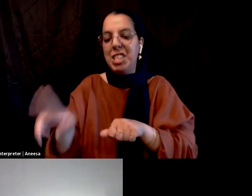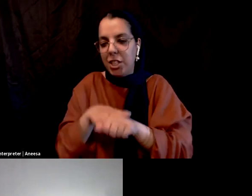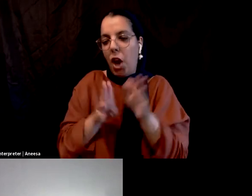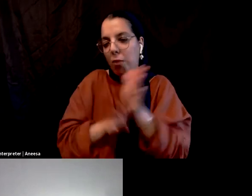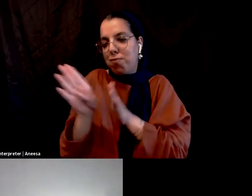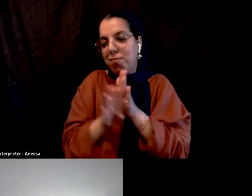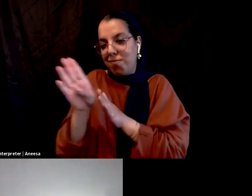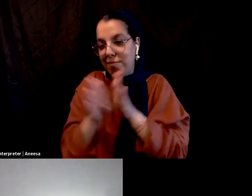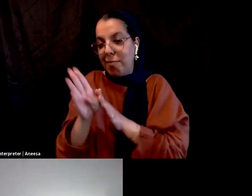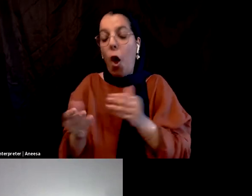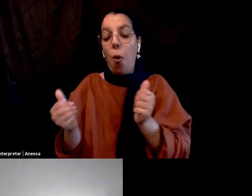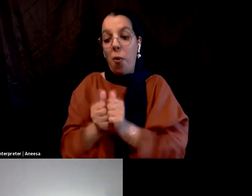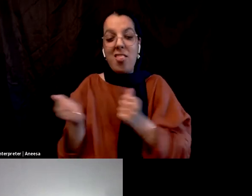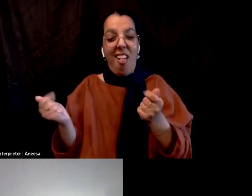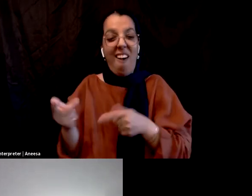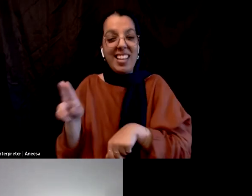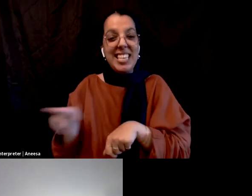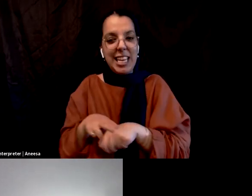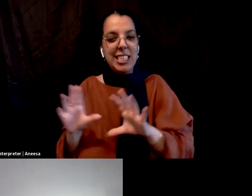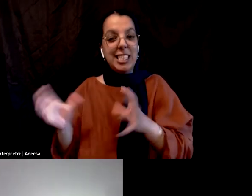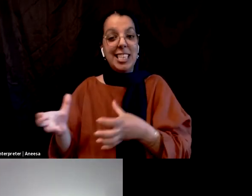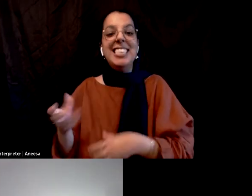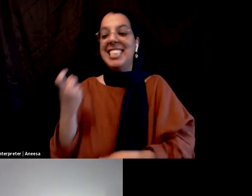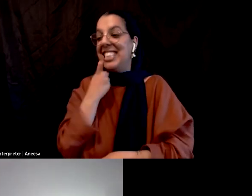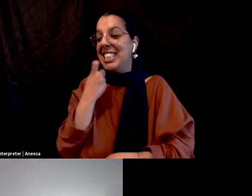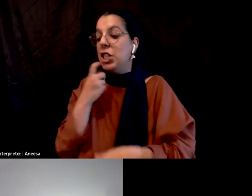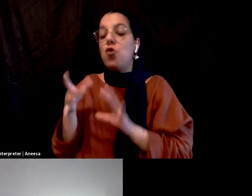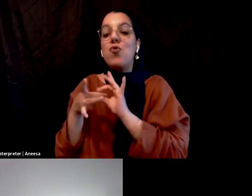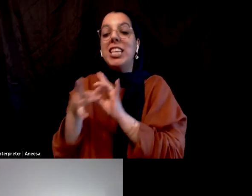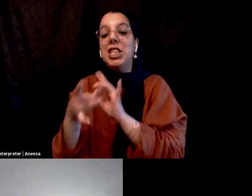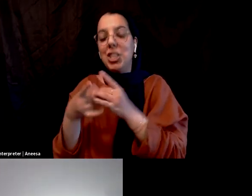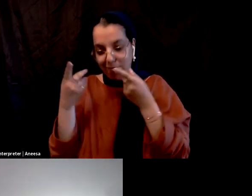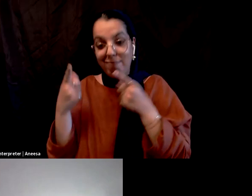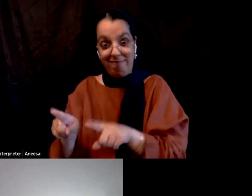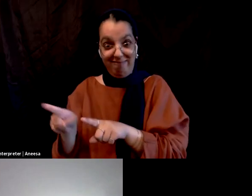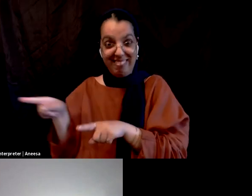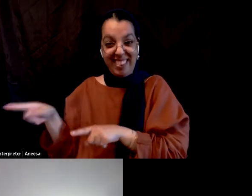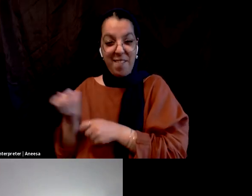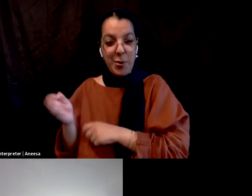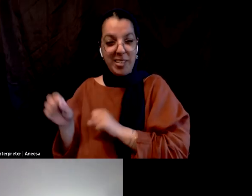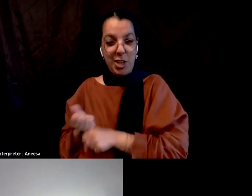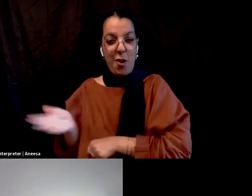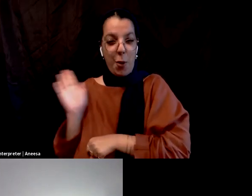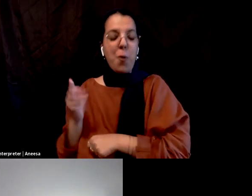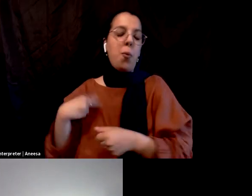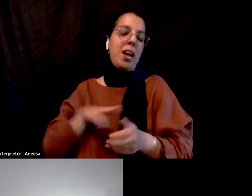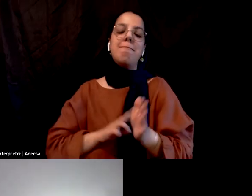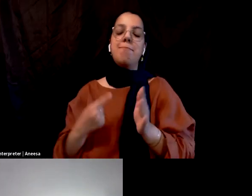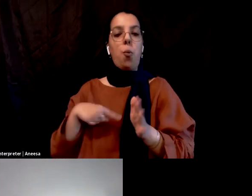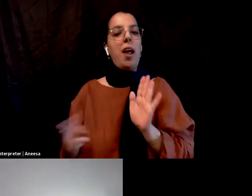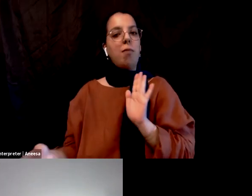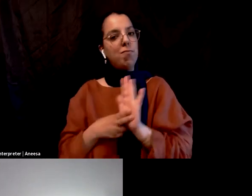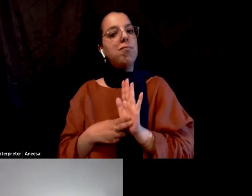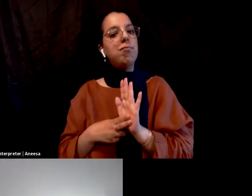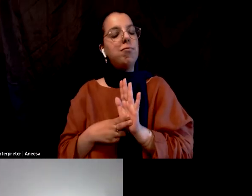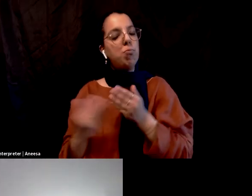and very proudly signed on to that relationship accord a few years ago, and committed ourselves